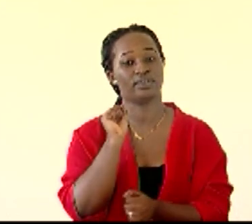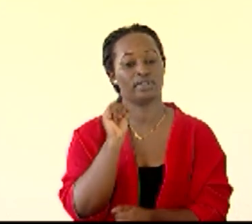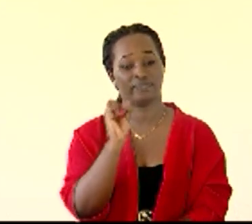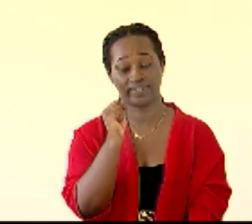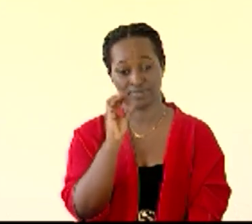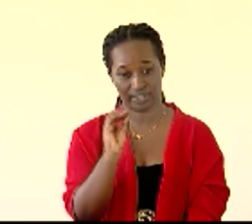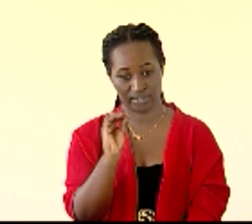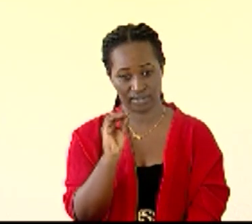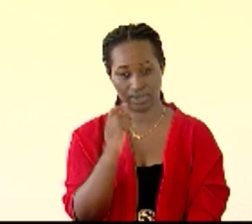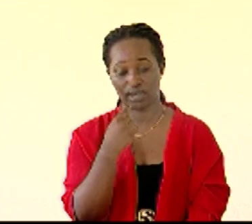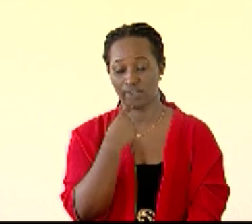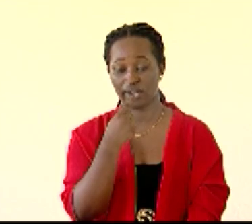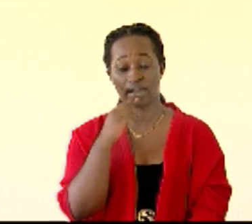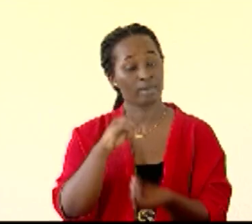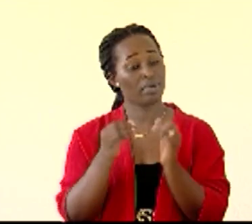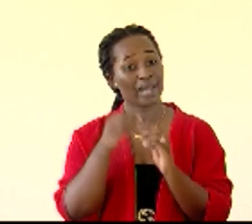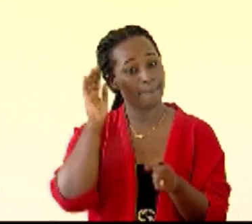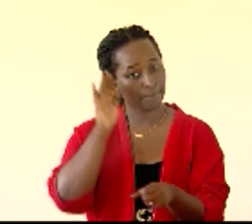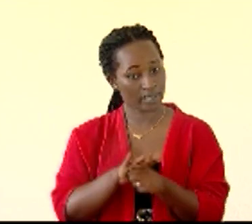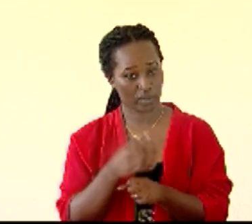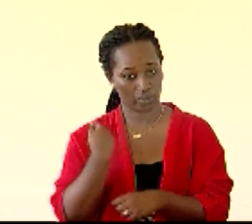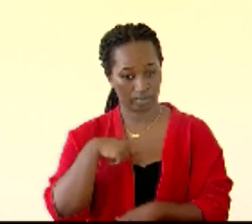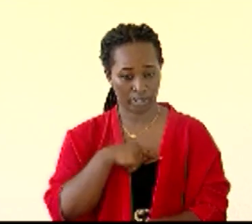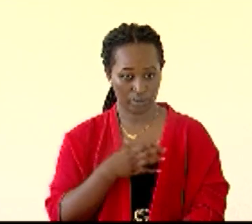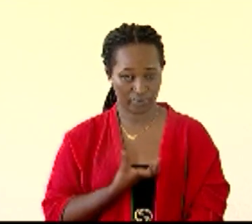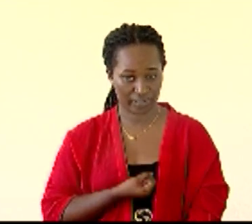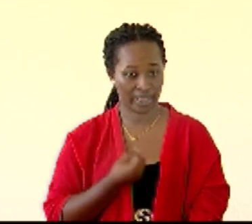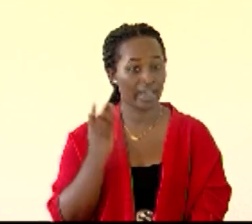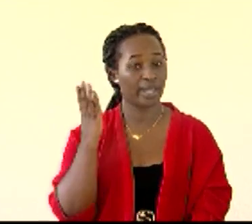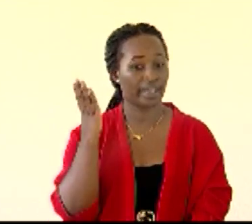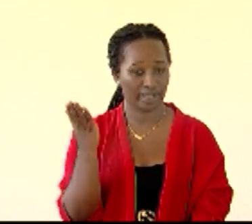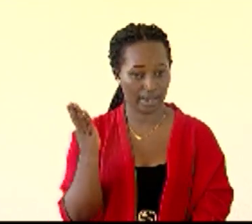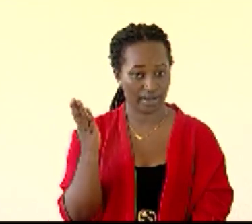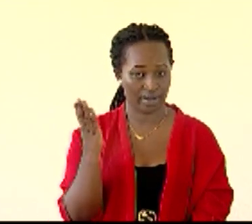It means that a greater portion of what we have here,